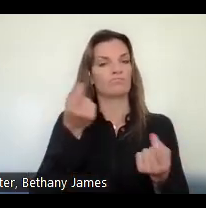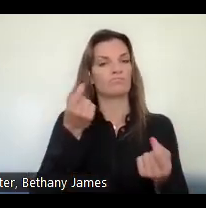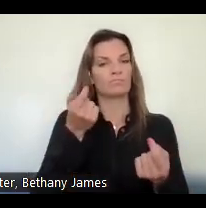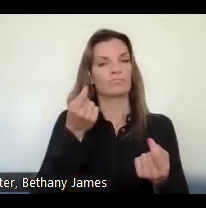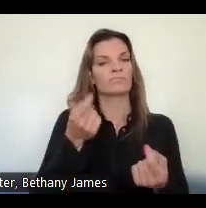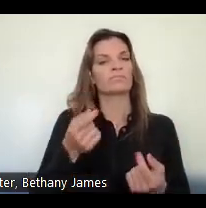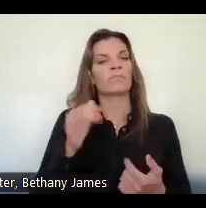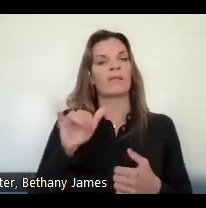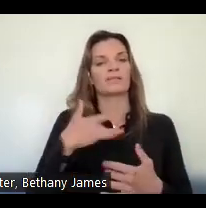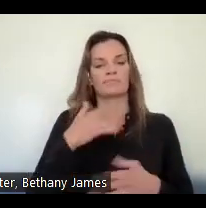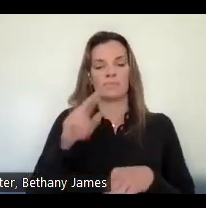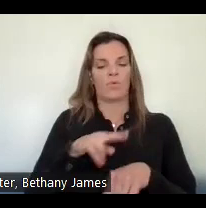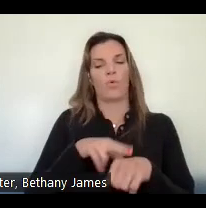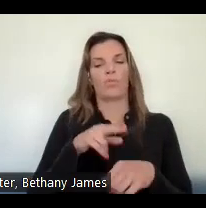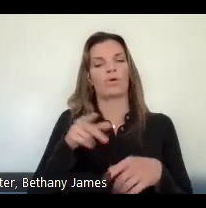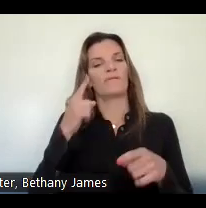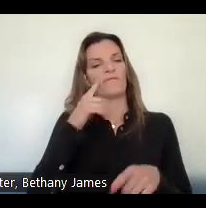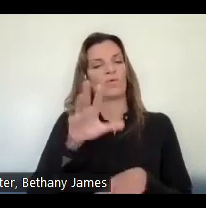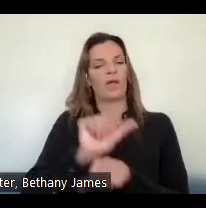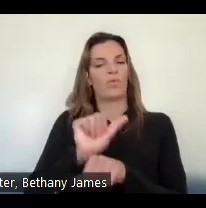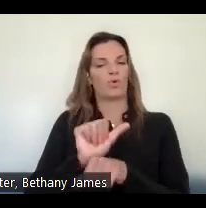normal range for the work activity.